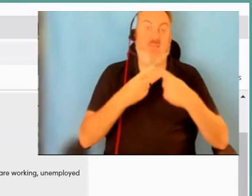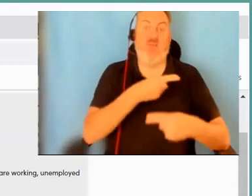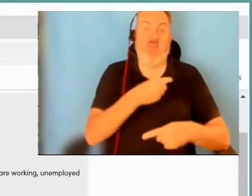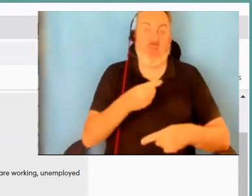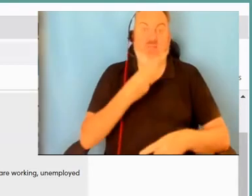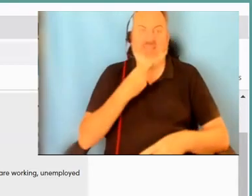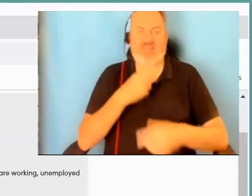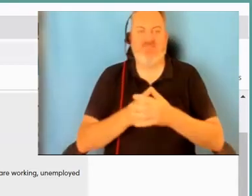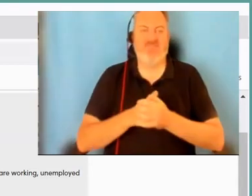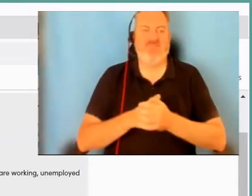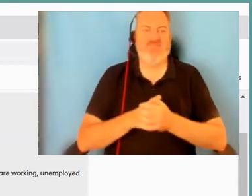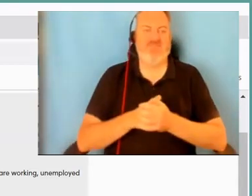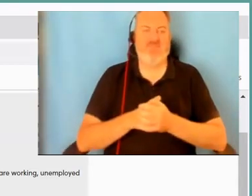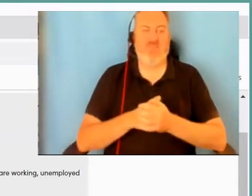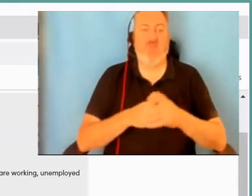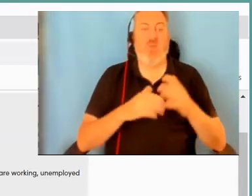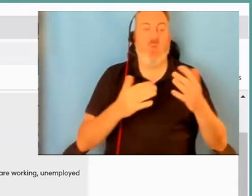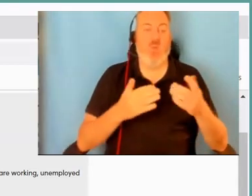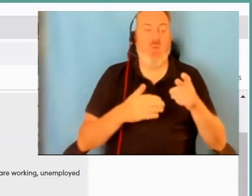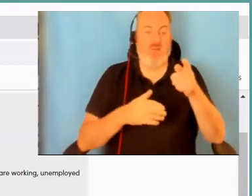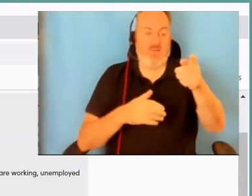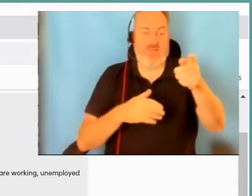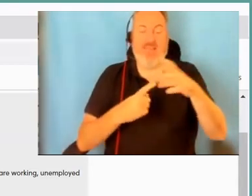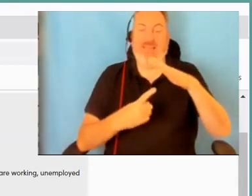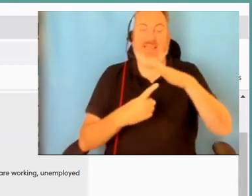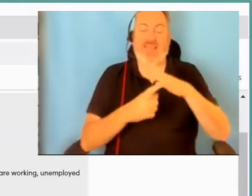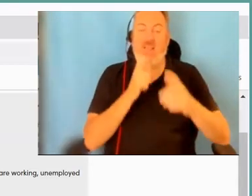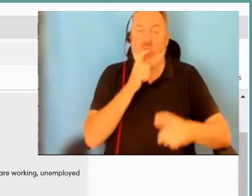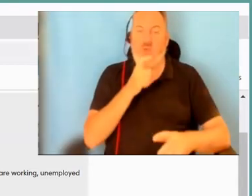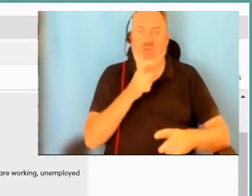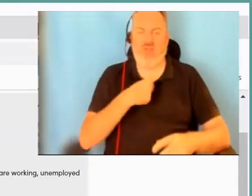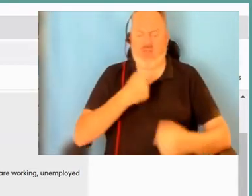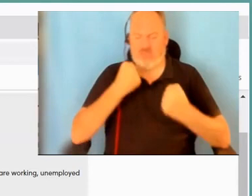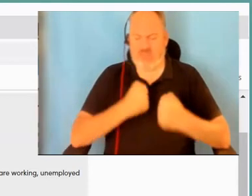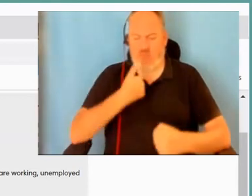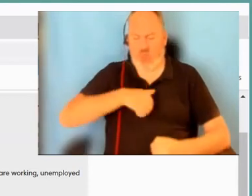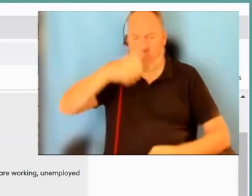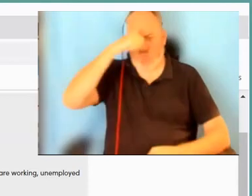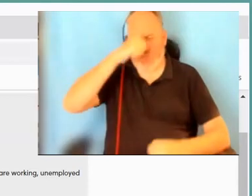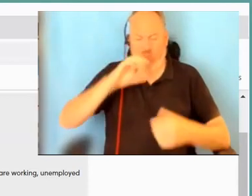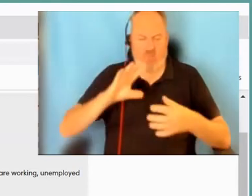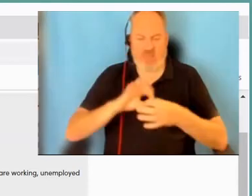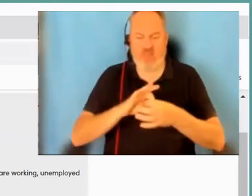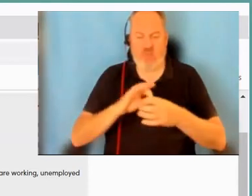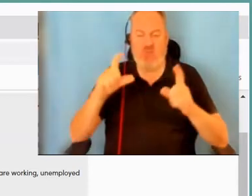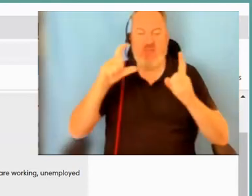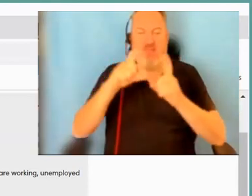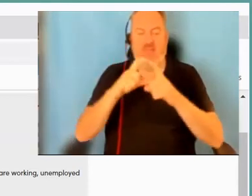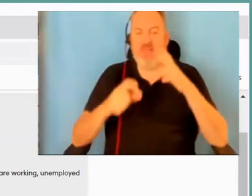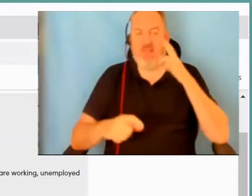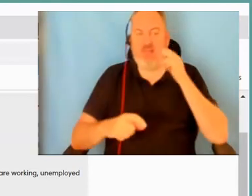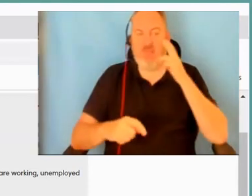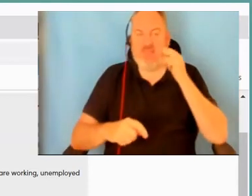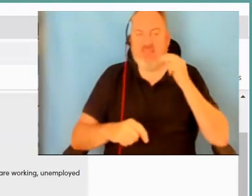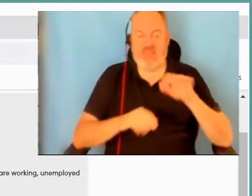I'm still on the left-hand side of the screen under filter by keyword. So you can also filter by keyword to also narrow down the search.